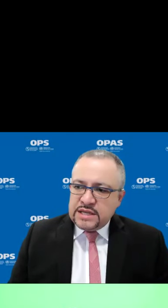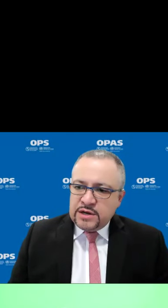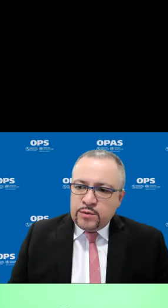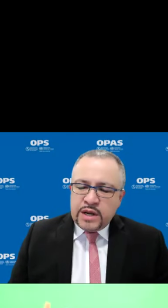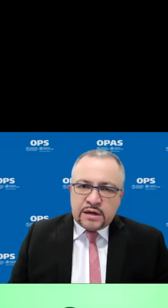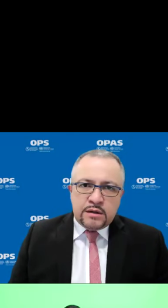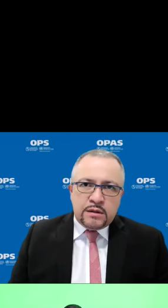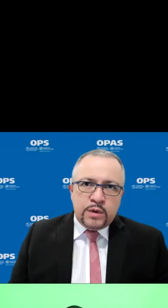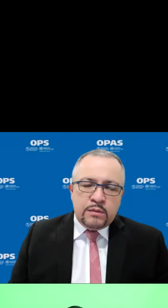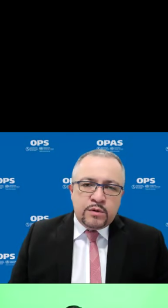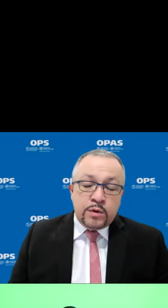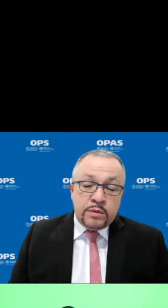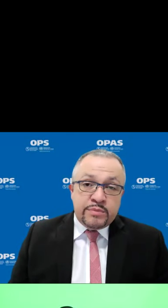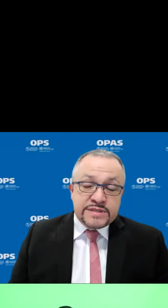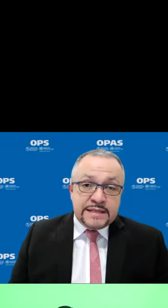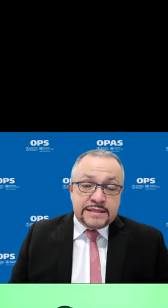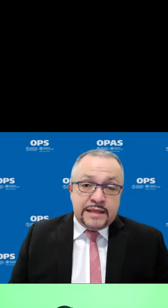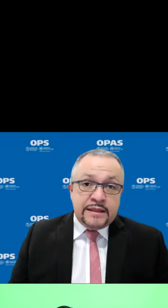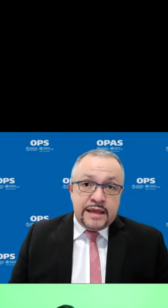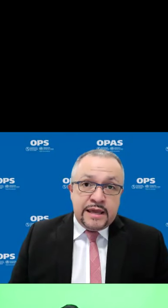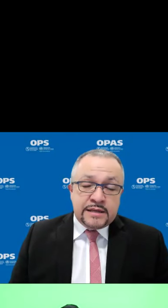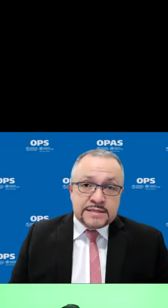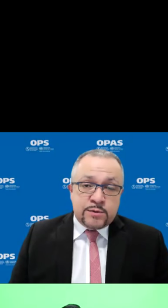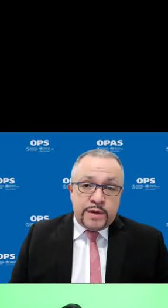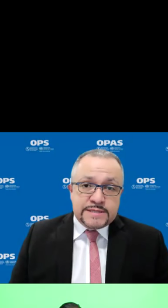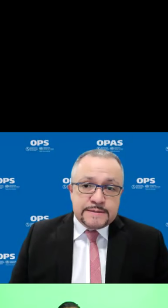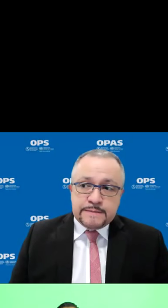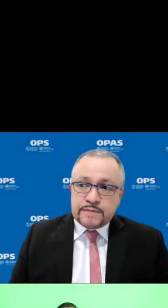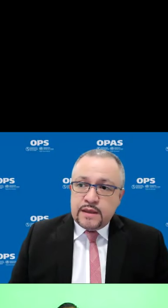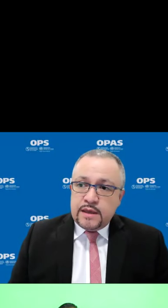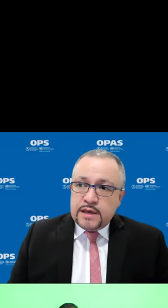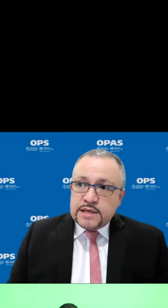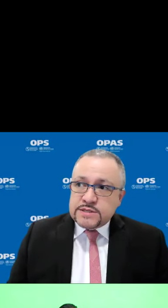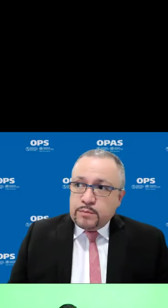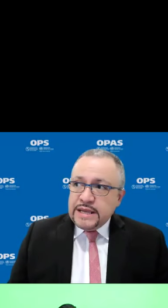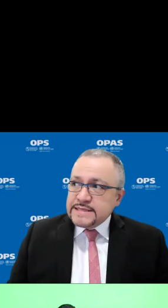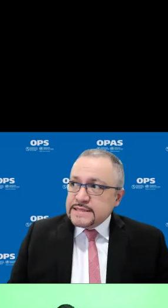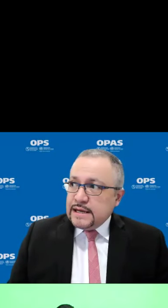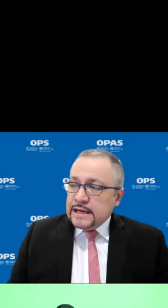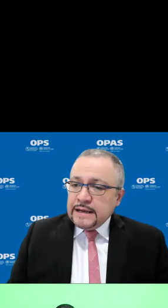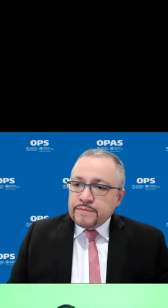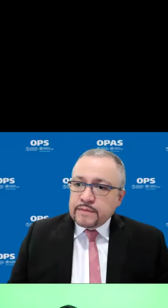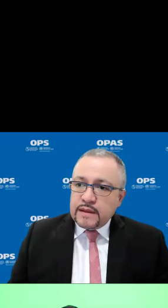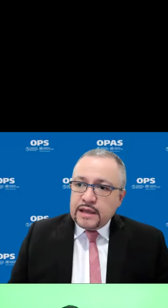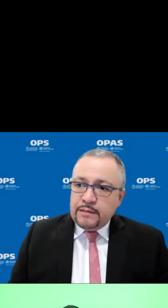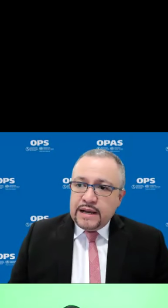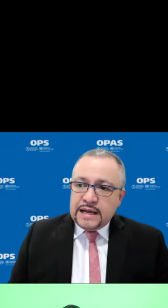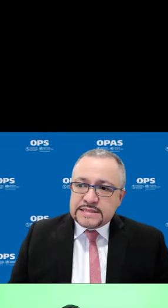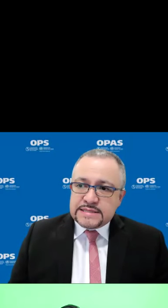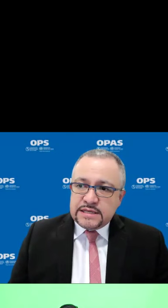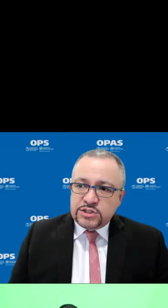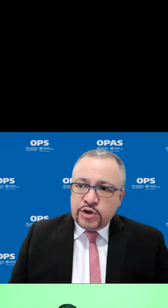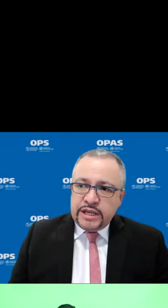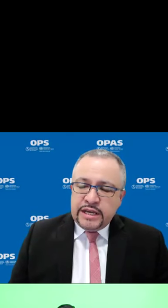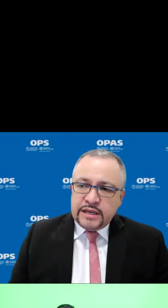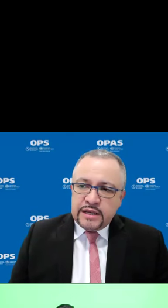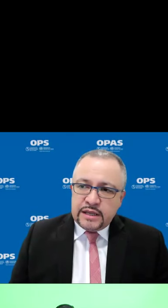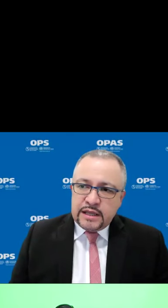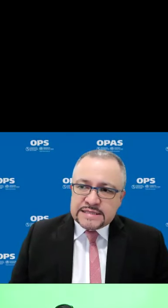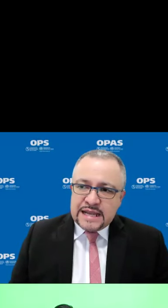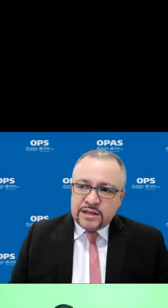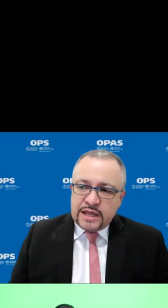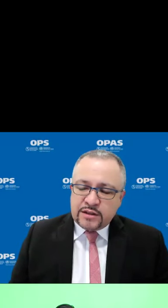questions that will be presented in the end as a quiz. So please help us